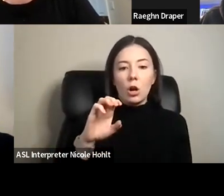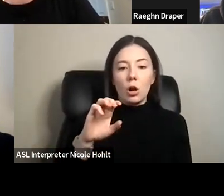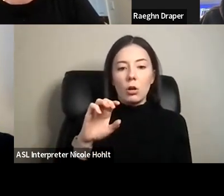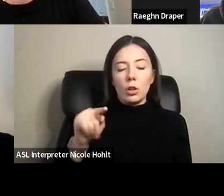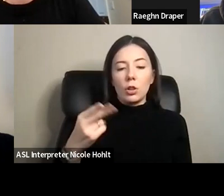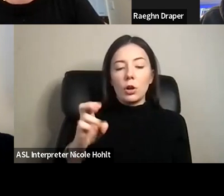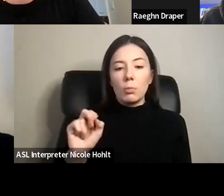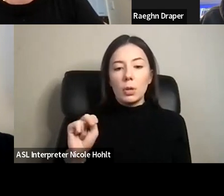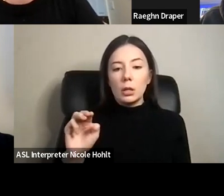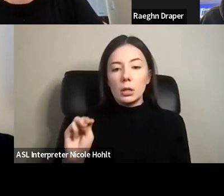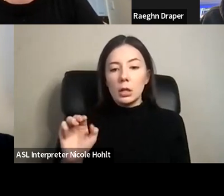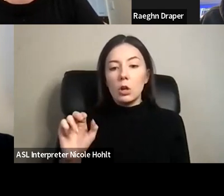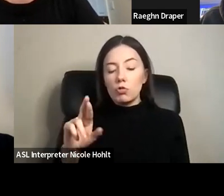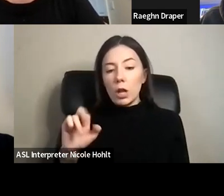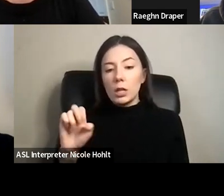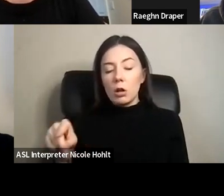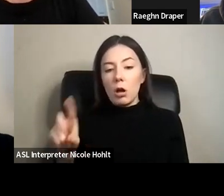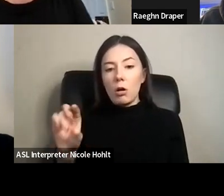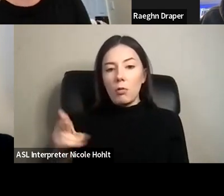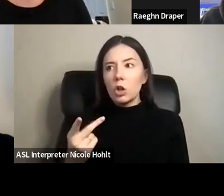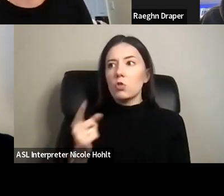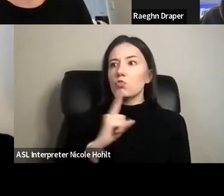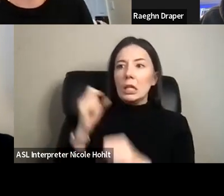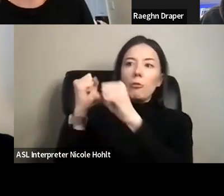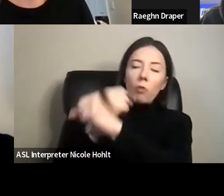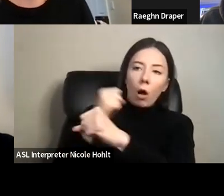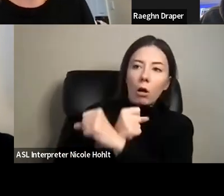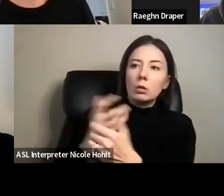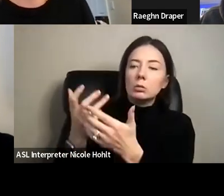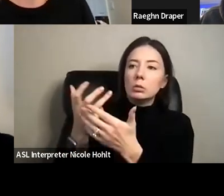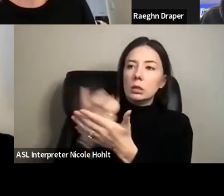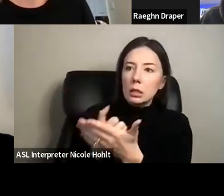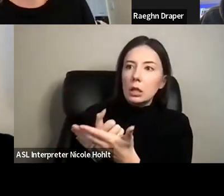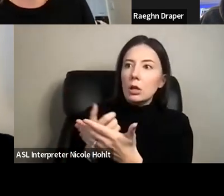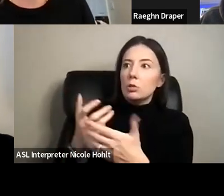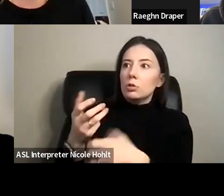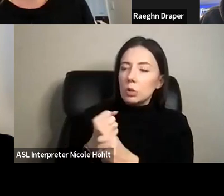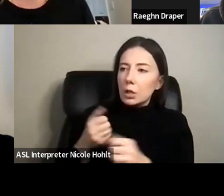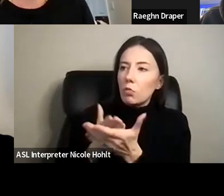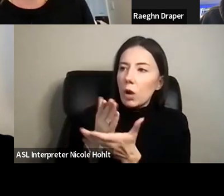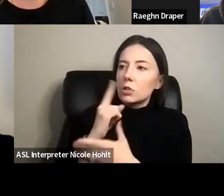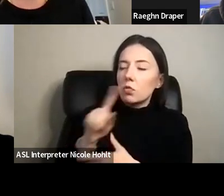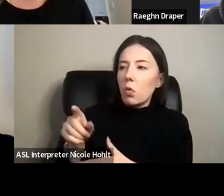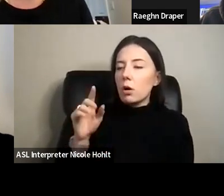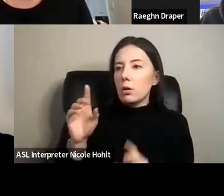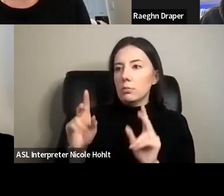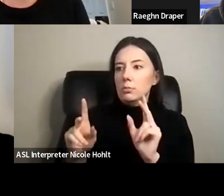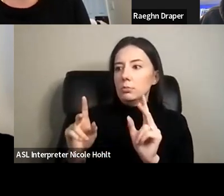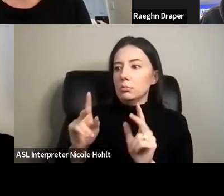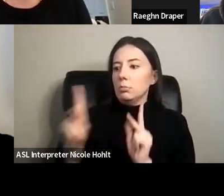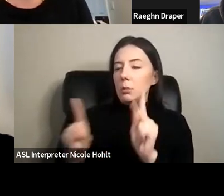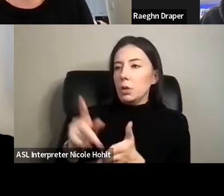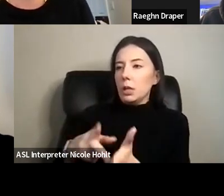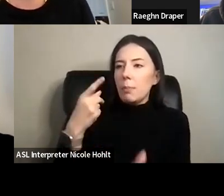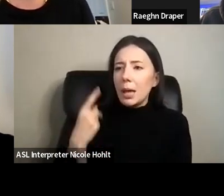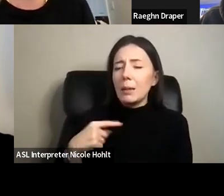workers to fight to get wages, to start the union, but Black women were left out. Women of color,